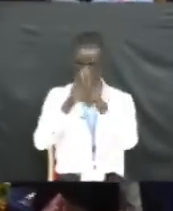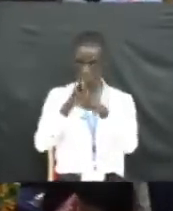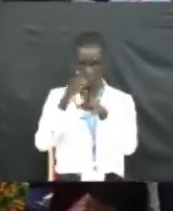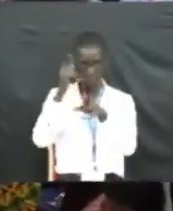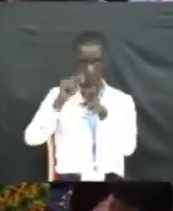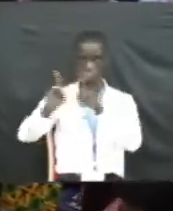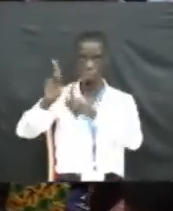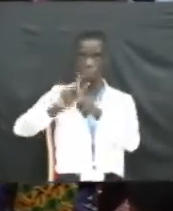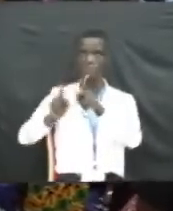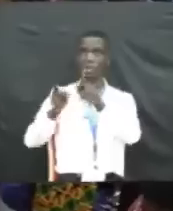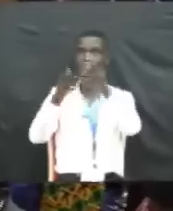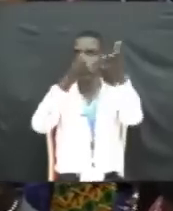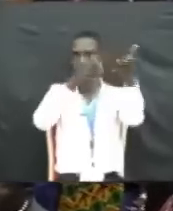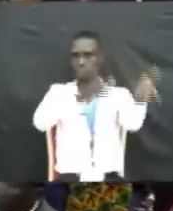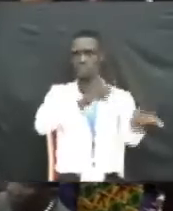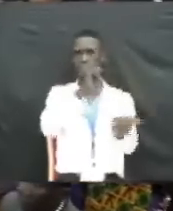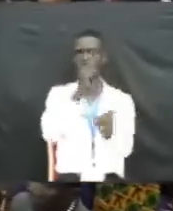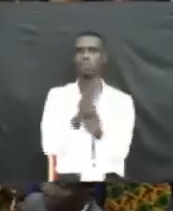souls.